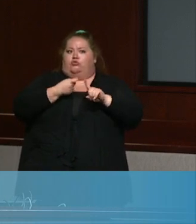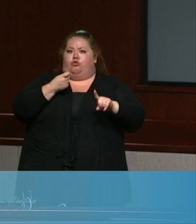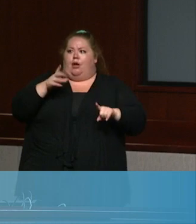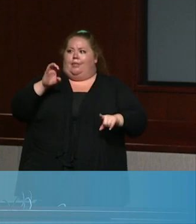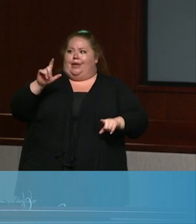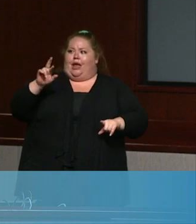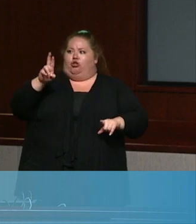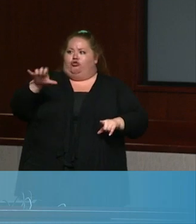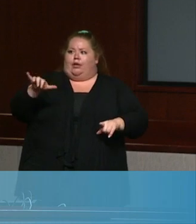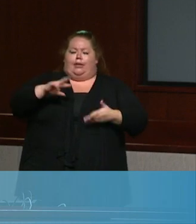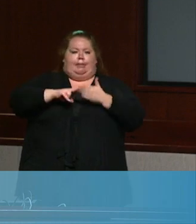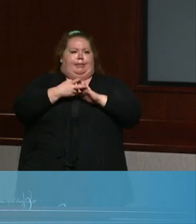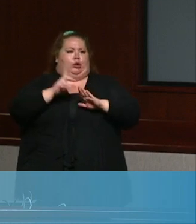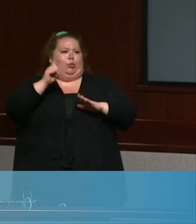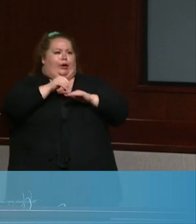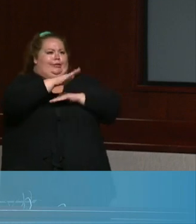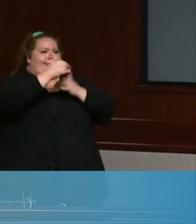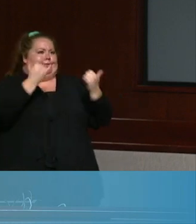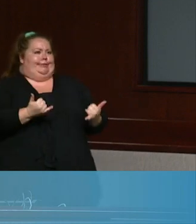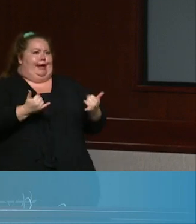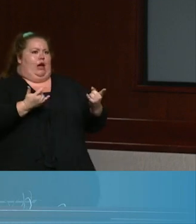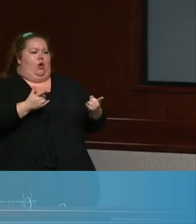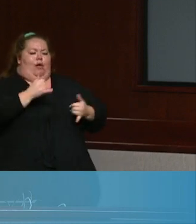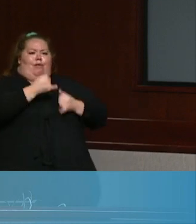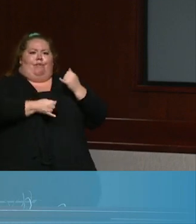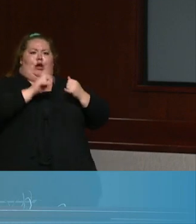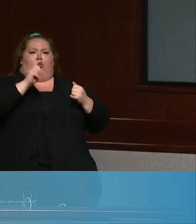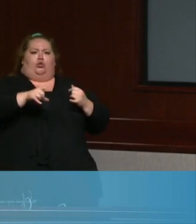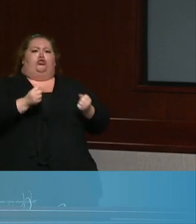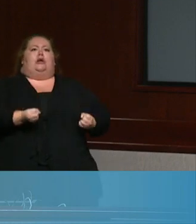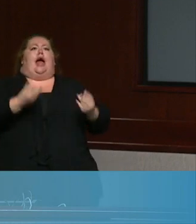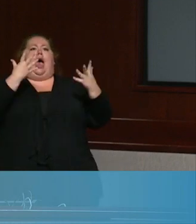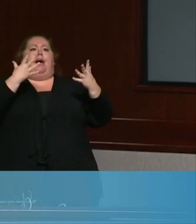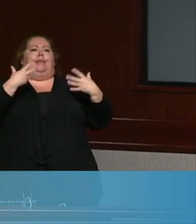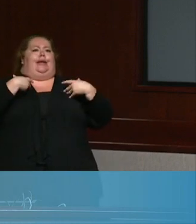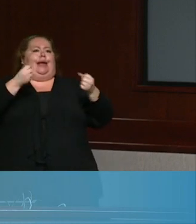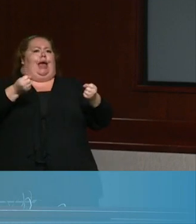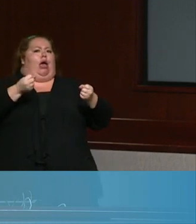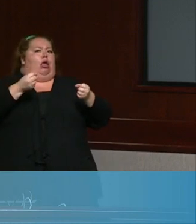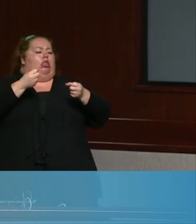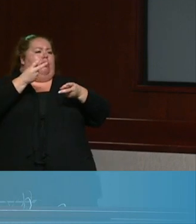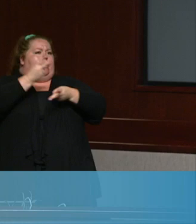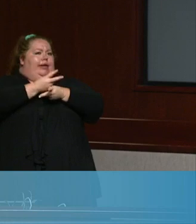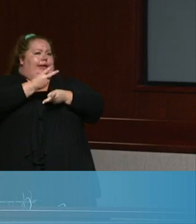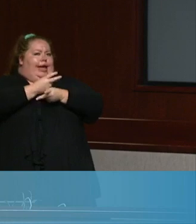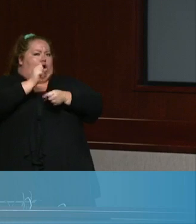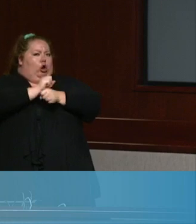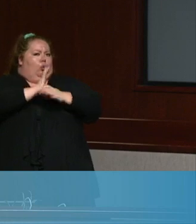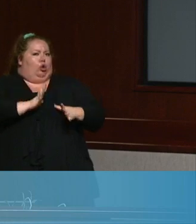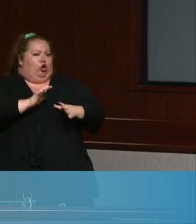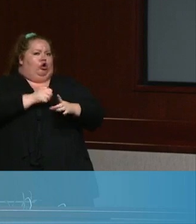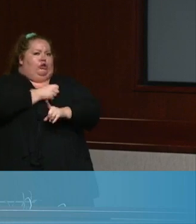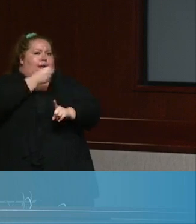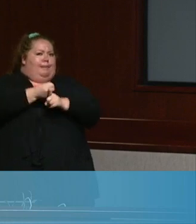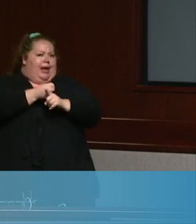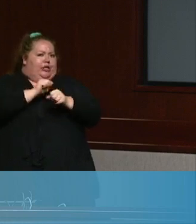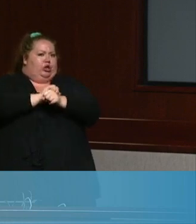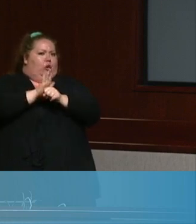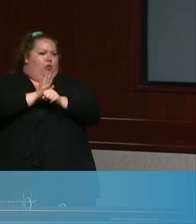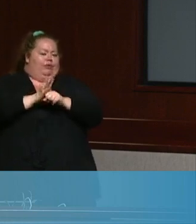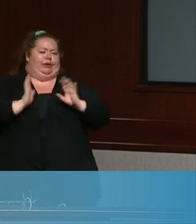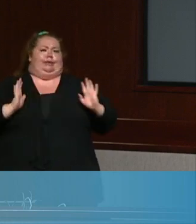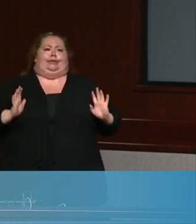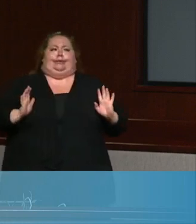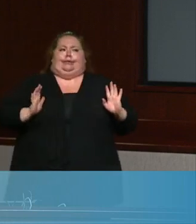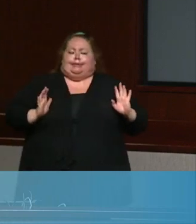them? And my final question is, how many healthcare workers have been impacted by COVID-19? Okay, so that was like I three know or that's a four lot,